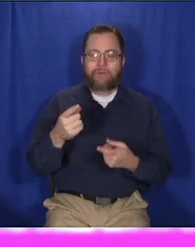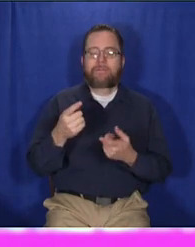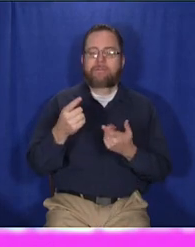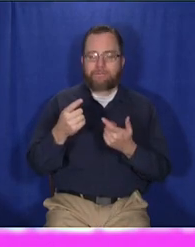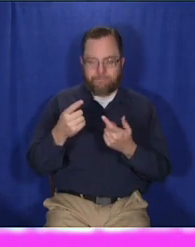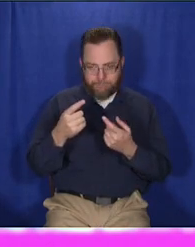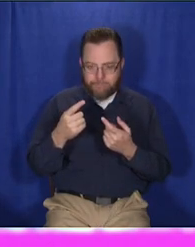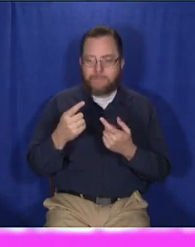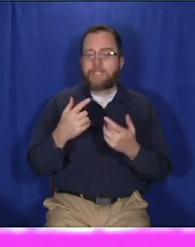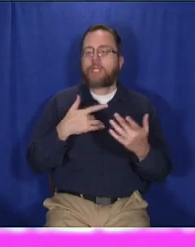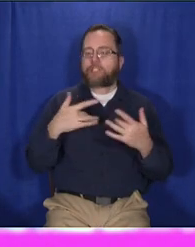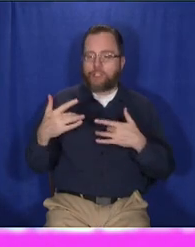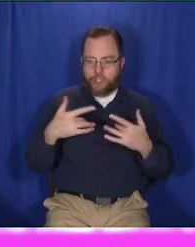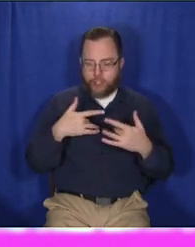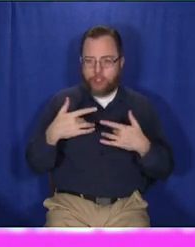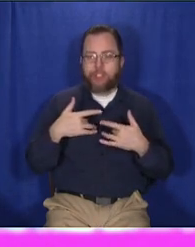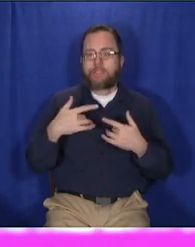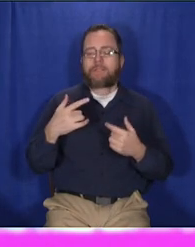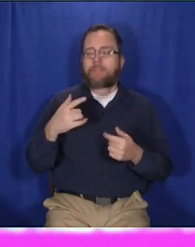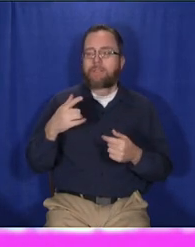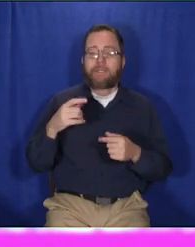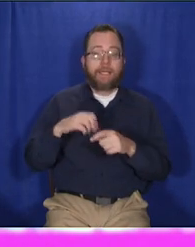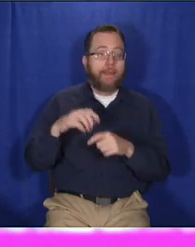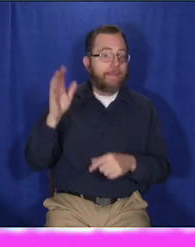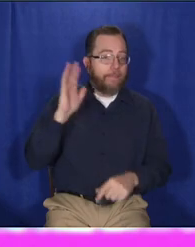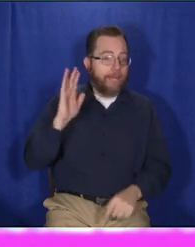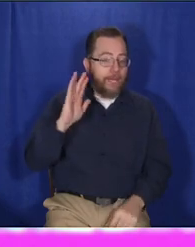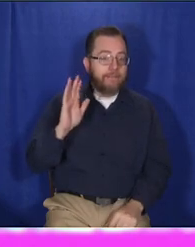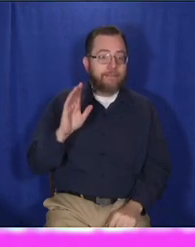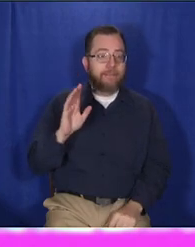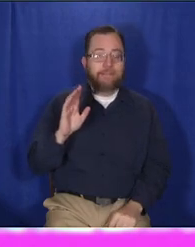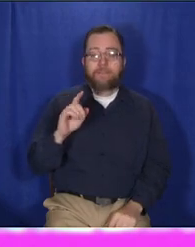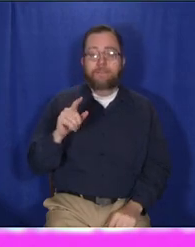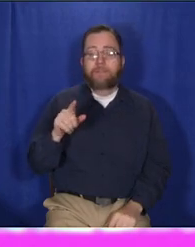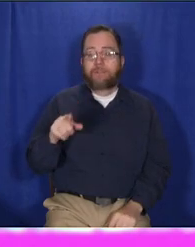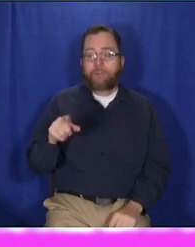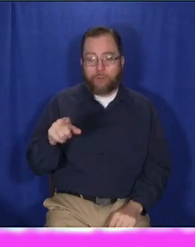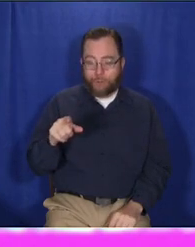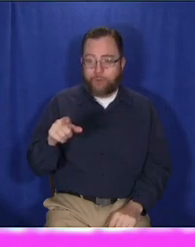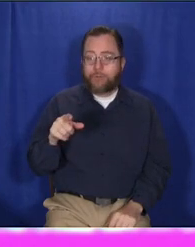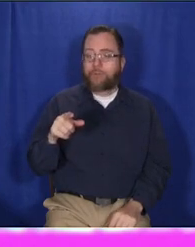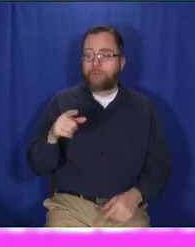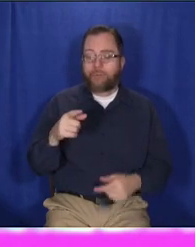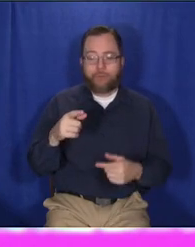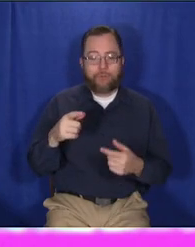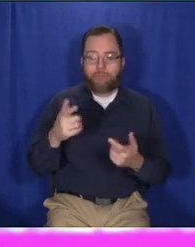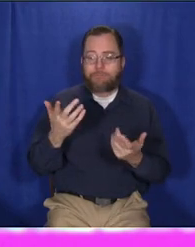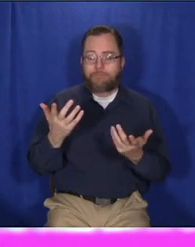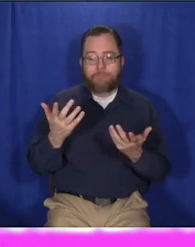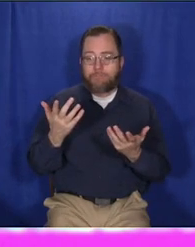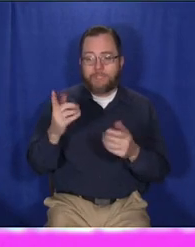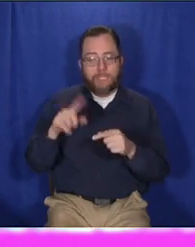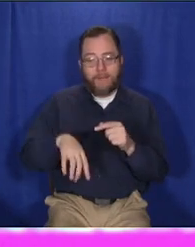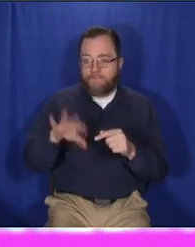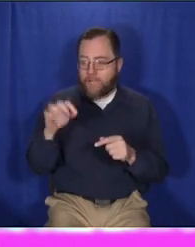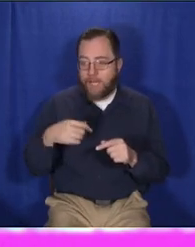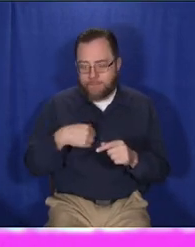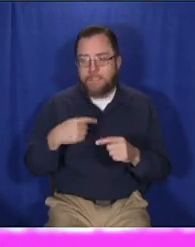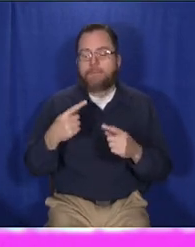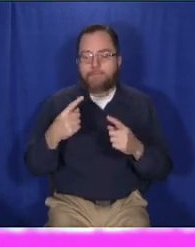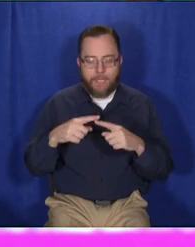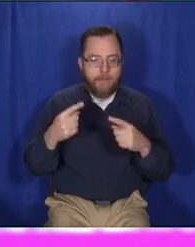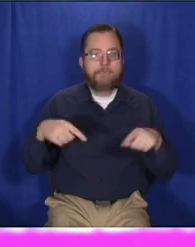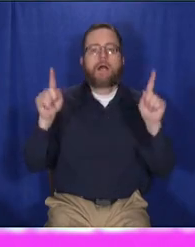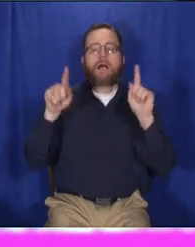You were indeed concerned for me, but you had no opportunity." We talked about that last week. This long period of time has gone where Paul hasn't heard from